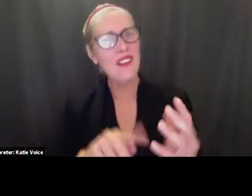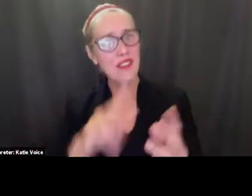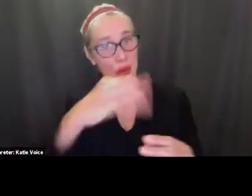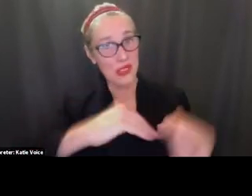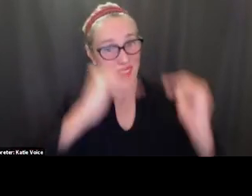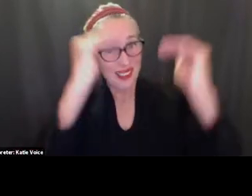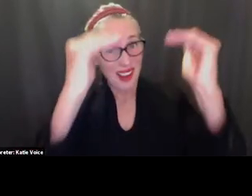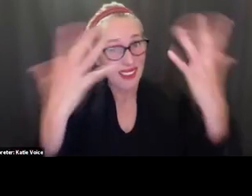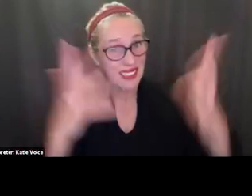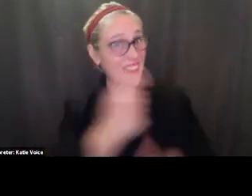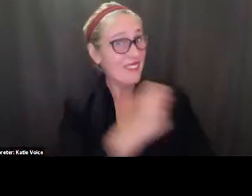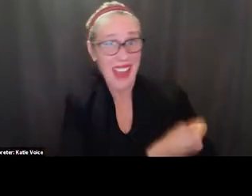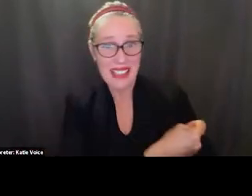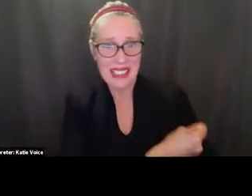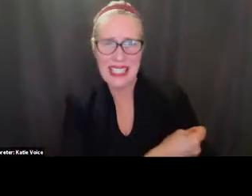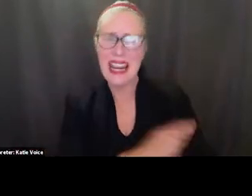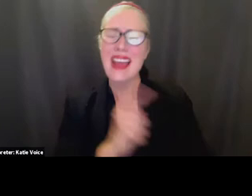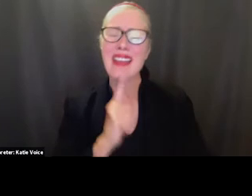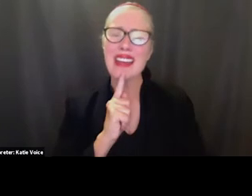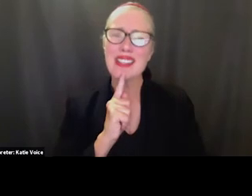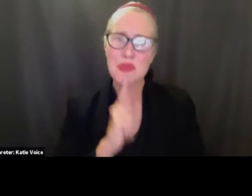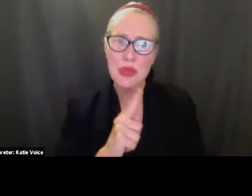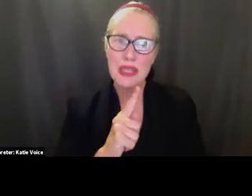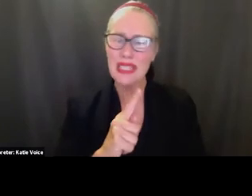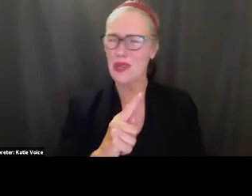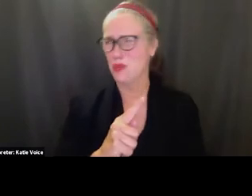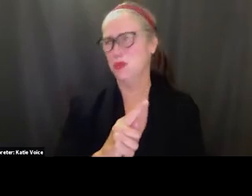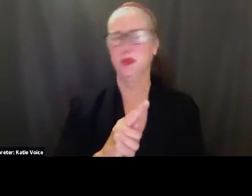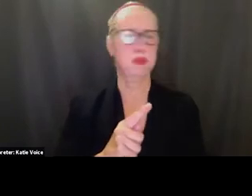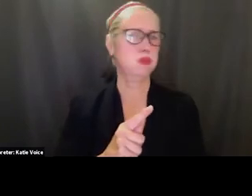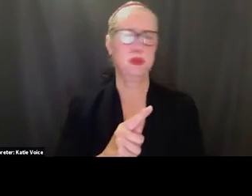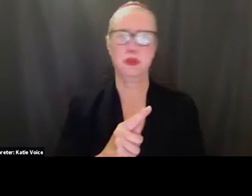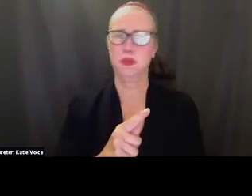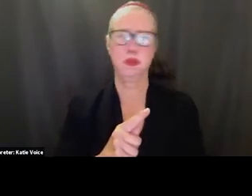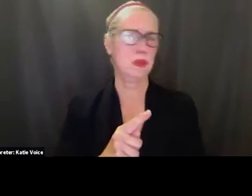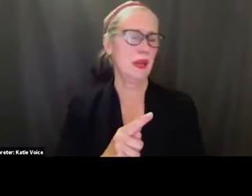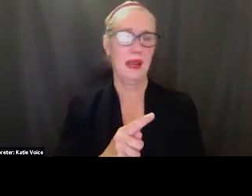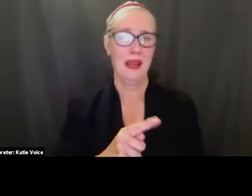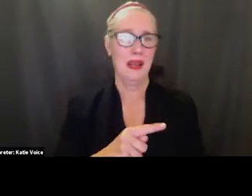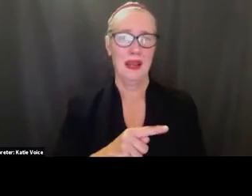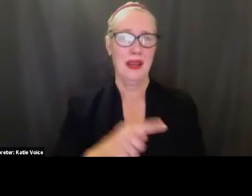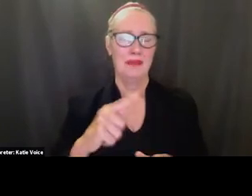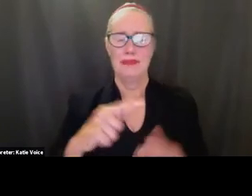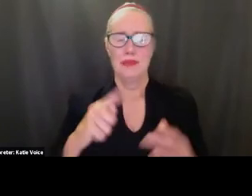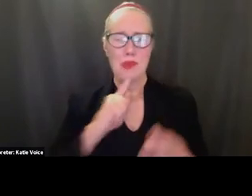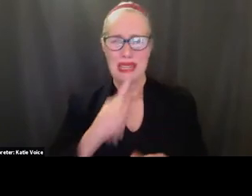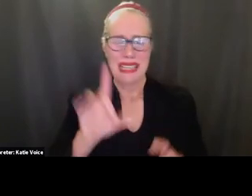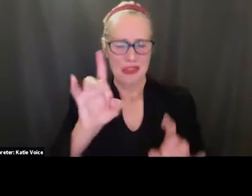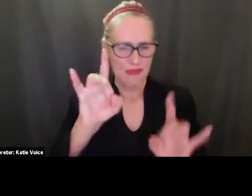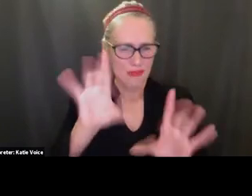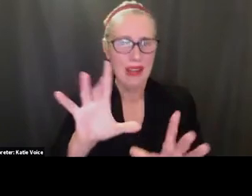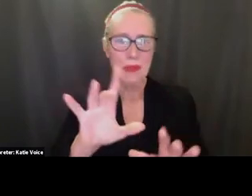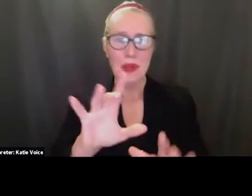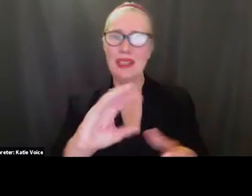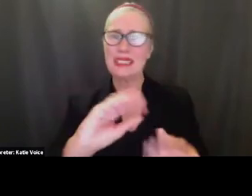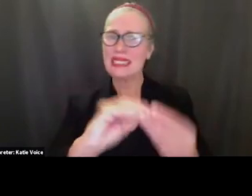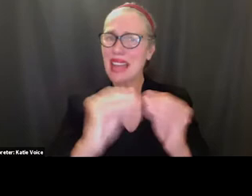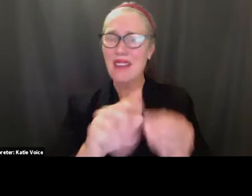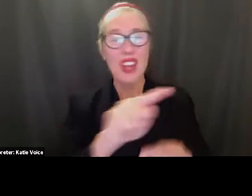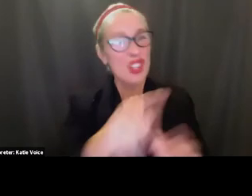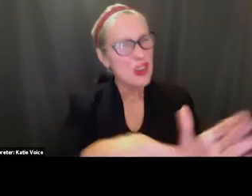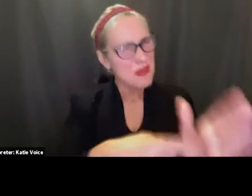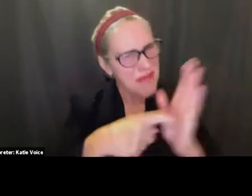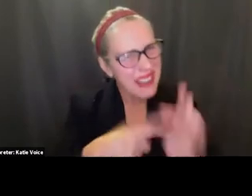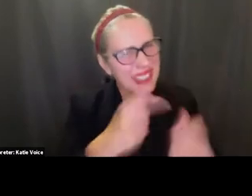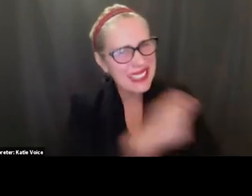is a really incredible stat given the fact that you're mandated vaccines on our staff it seems that